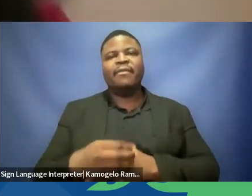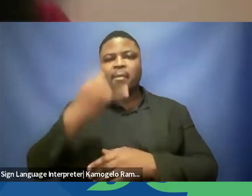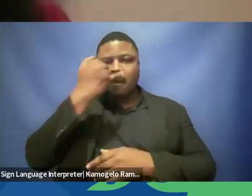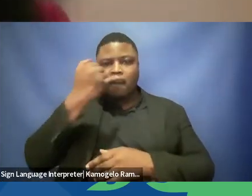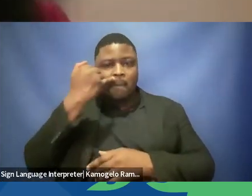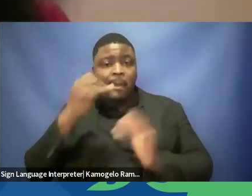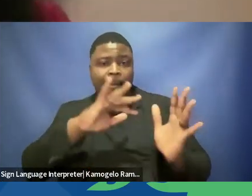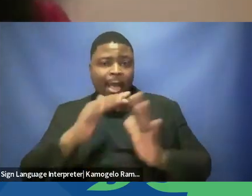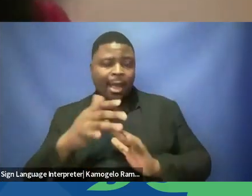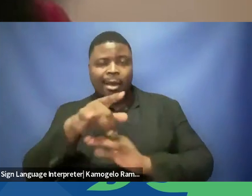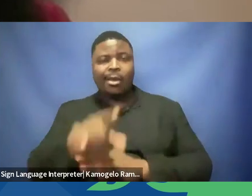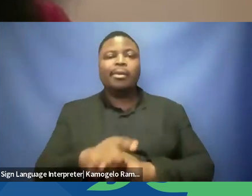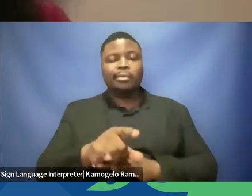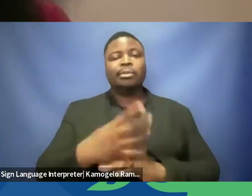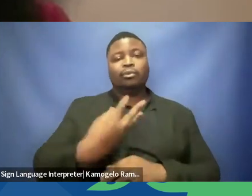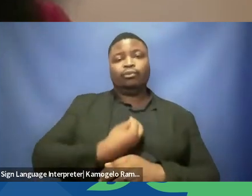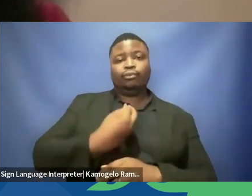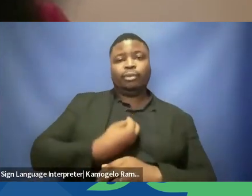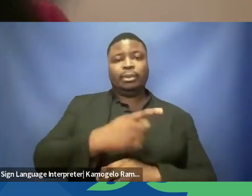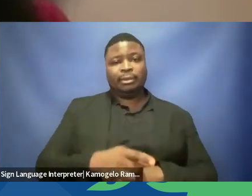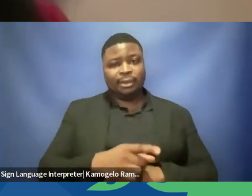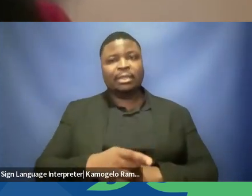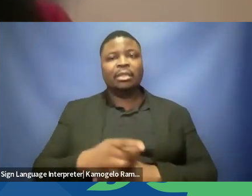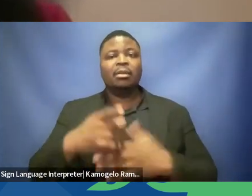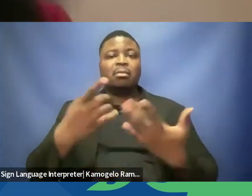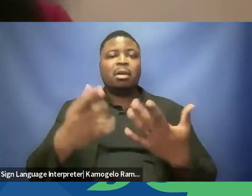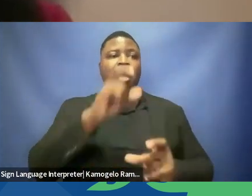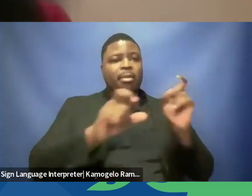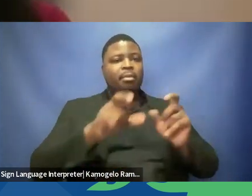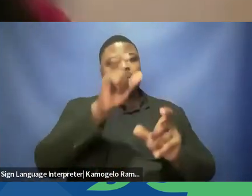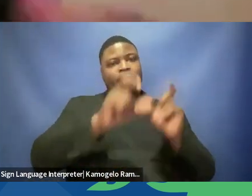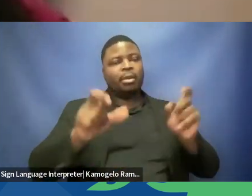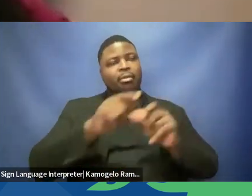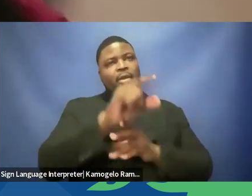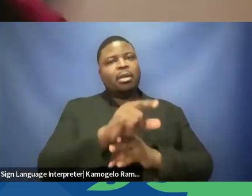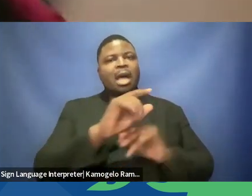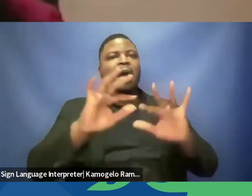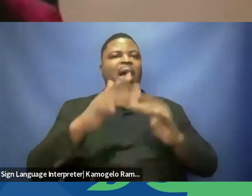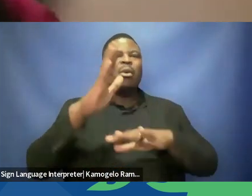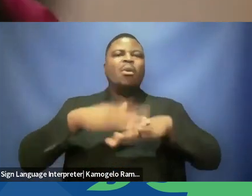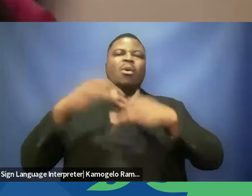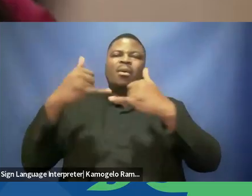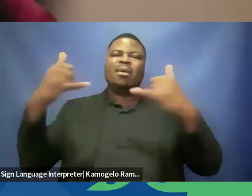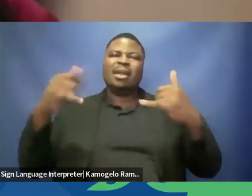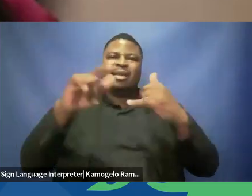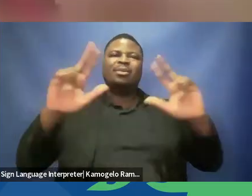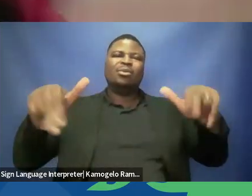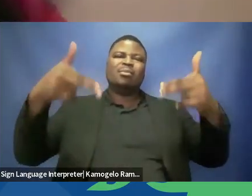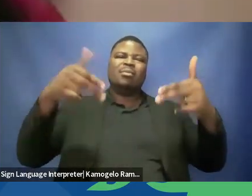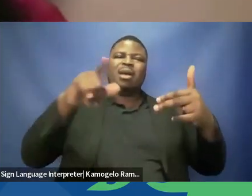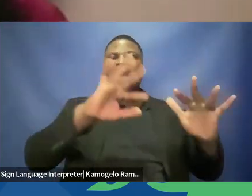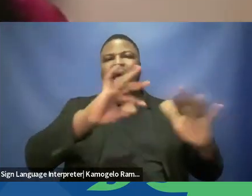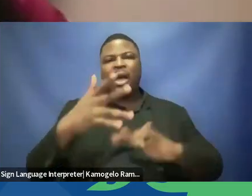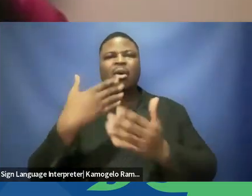or engaging, in partners for chemsex through certain virtual platforms. But these platforms should also be an opportunity for